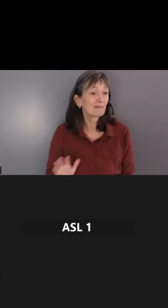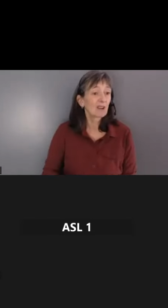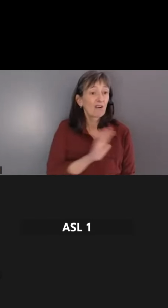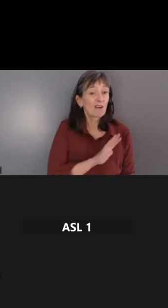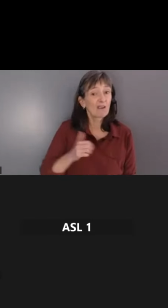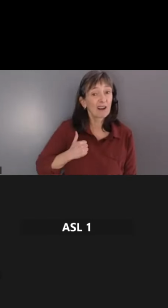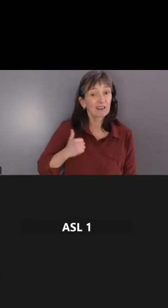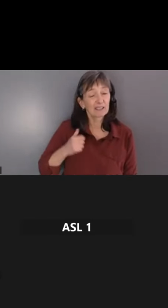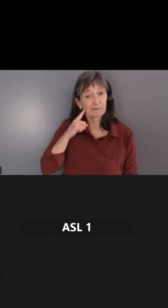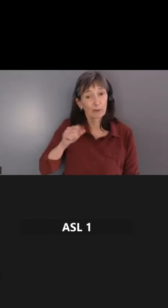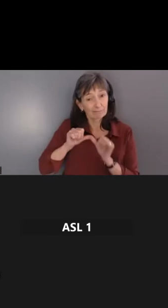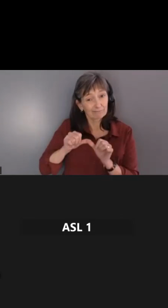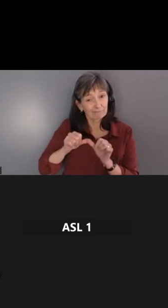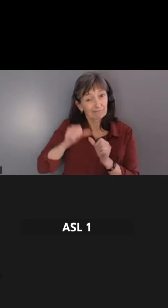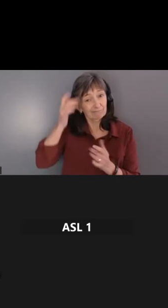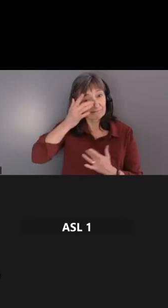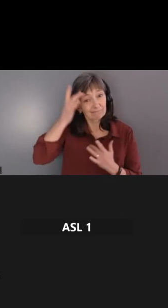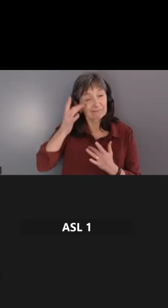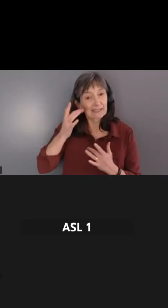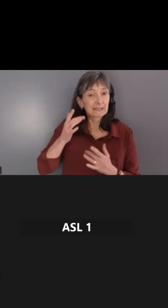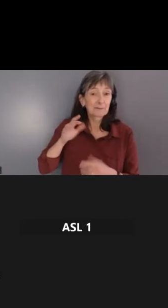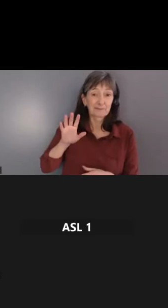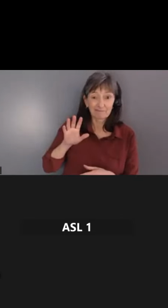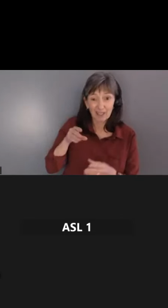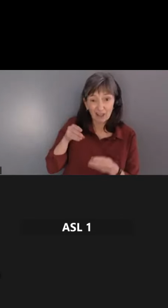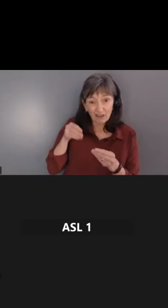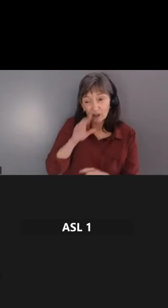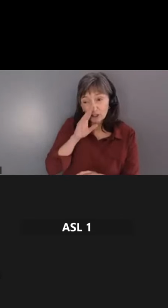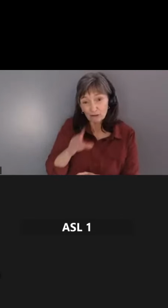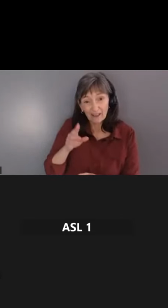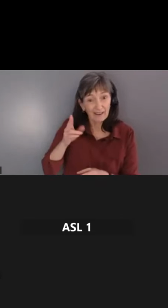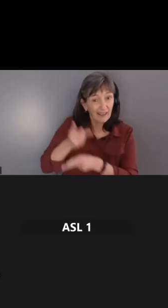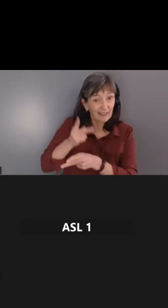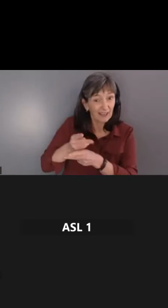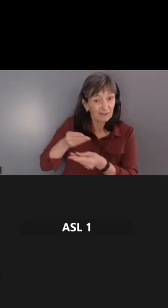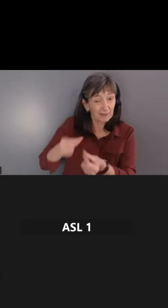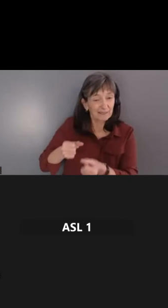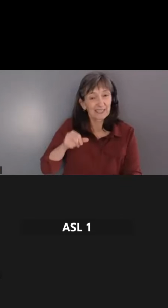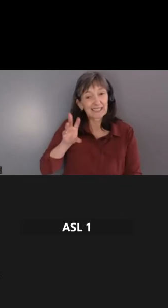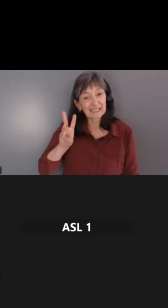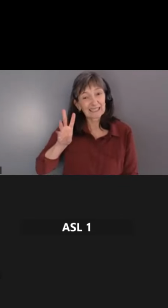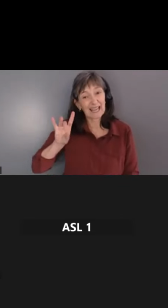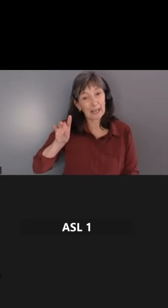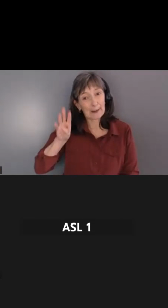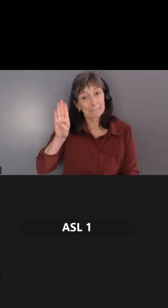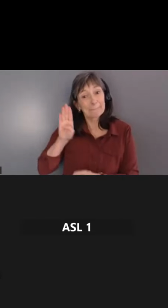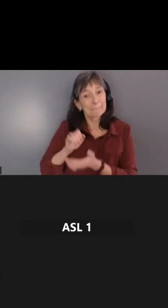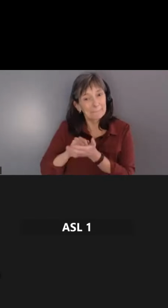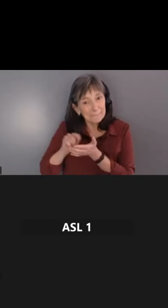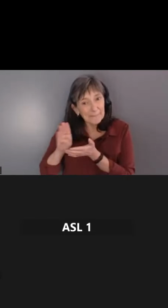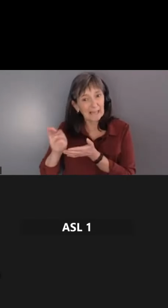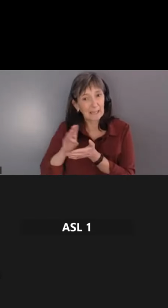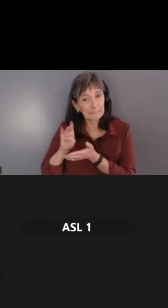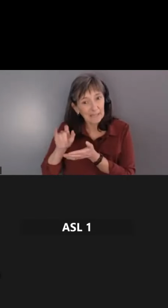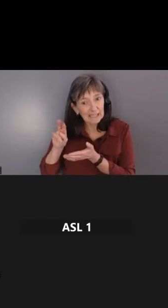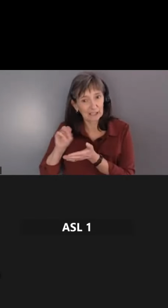cost $68 billion every year in direct healthcare costs. Among adults aged 65 years and older, those with 3 or